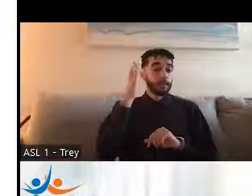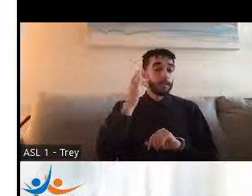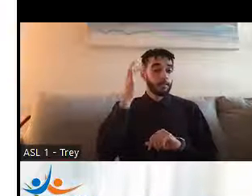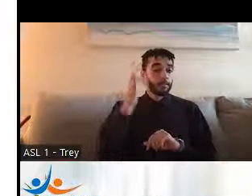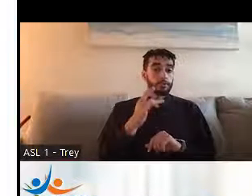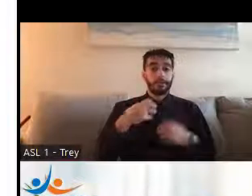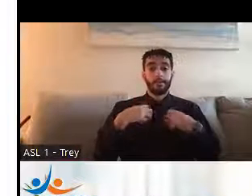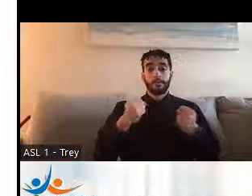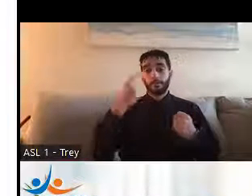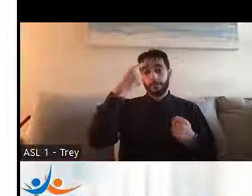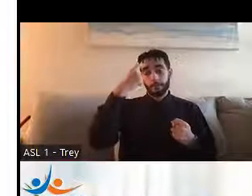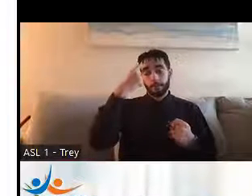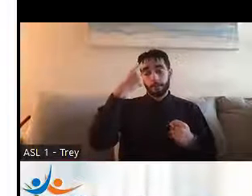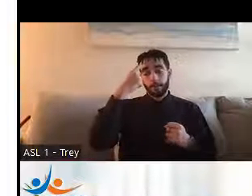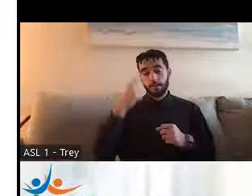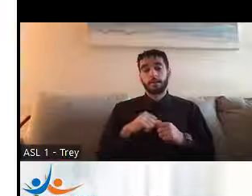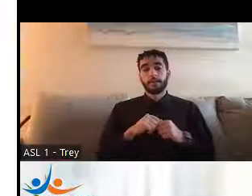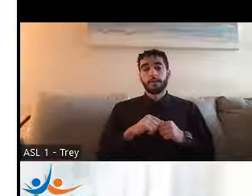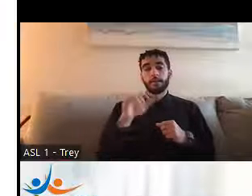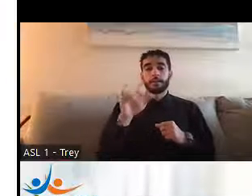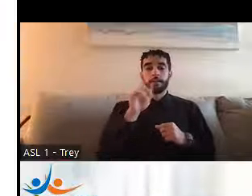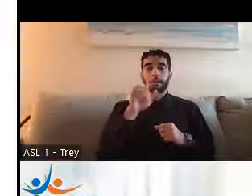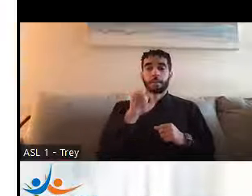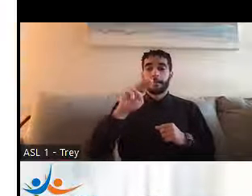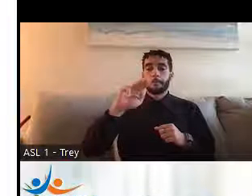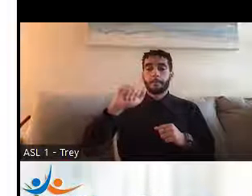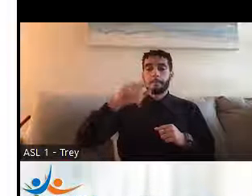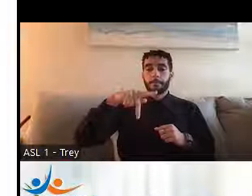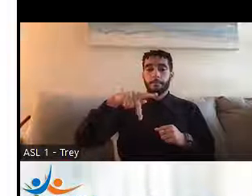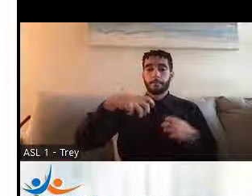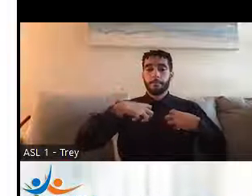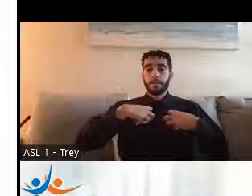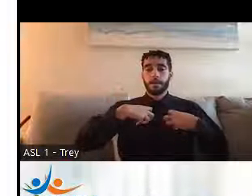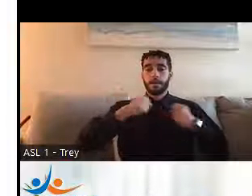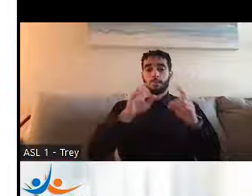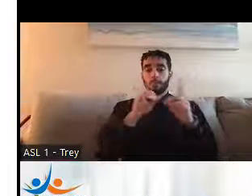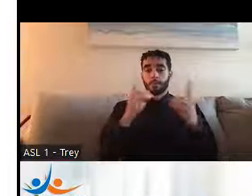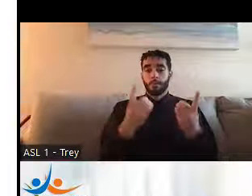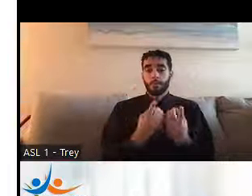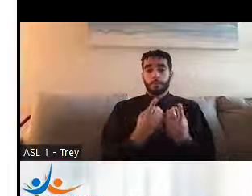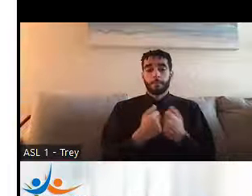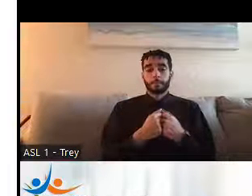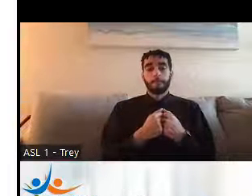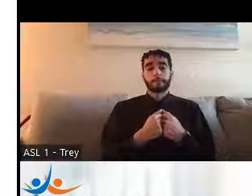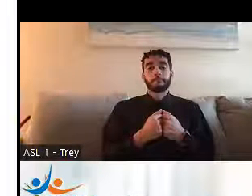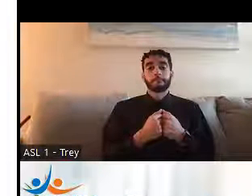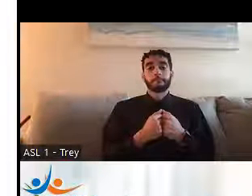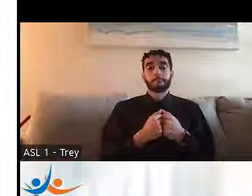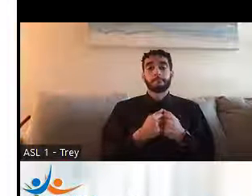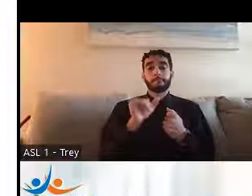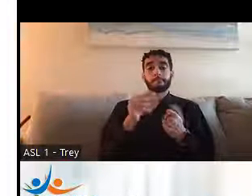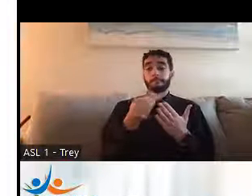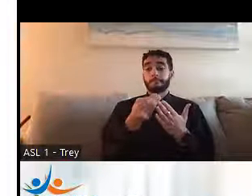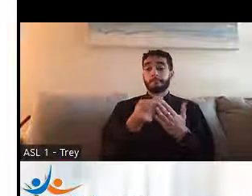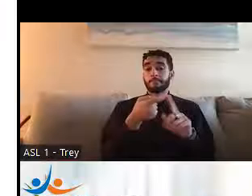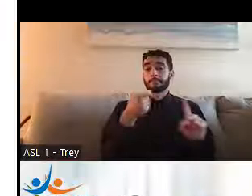which implements the roadmap at a local level via local county health departments. Therefore, the funding received through CDC's BOLD Award will continue